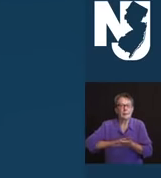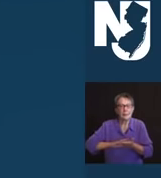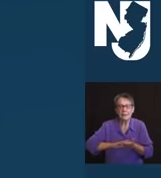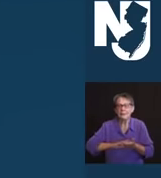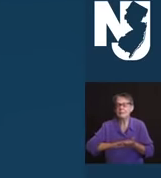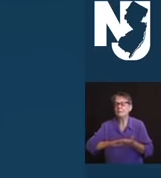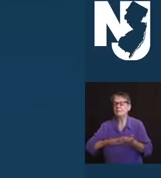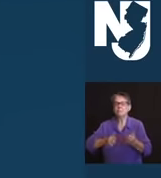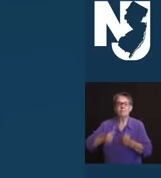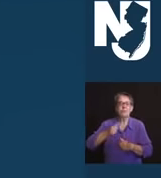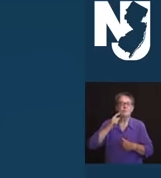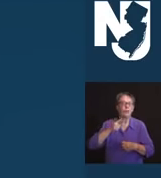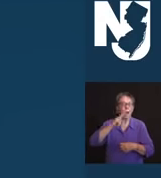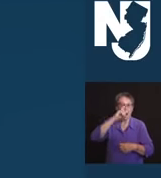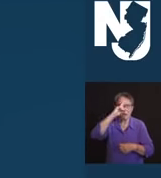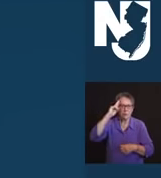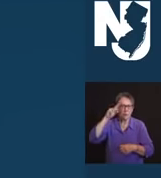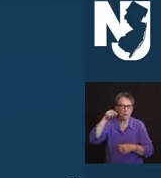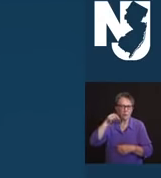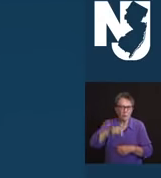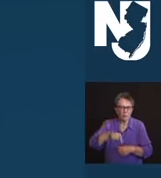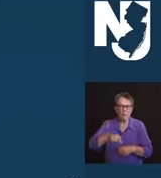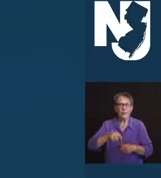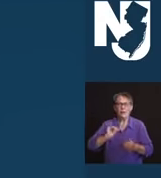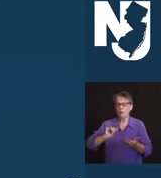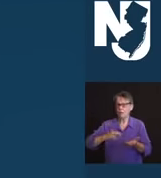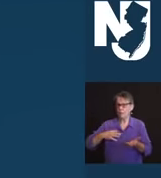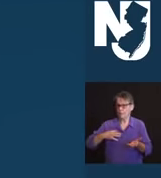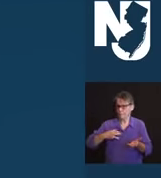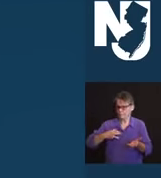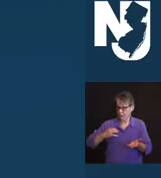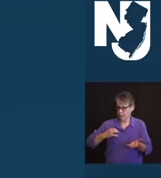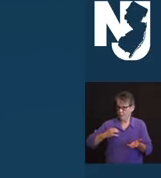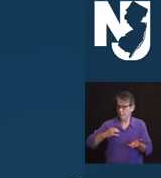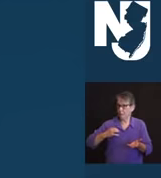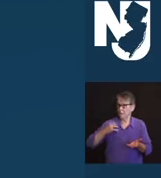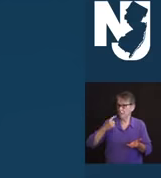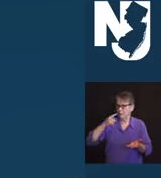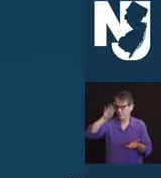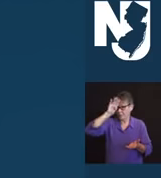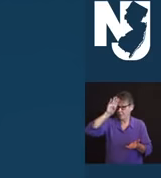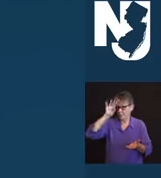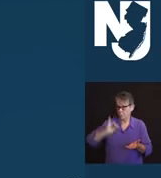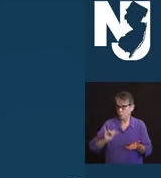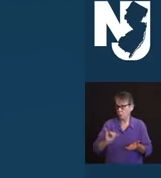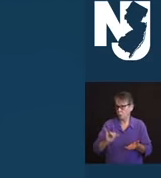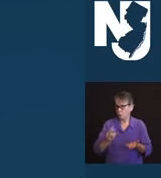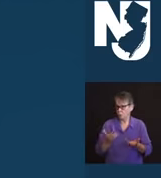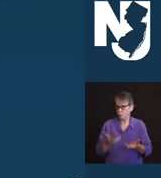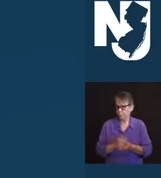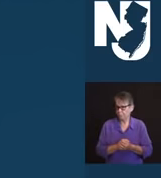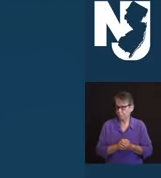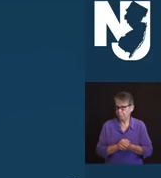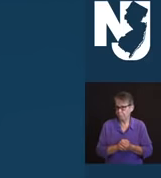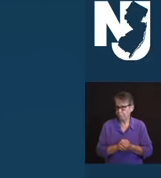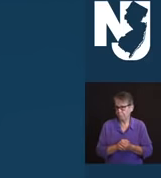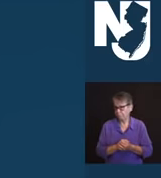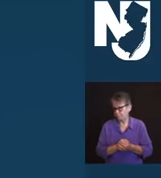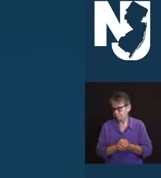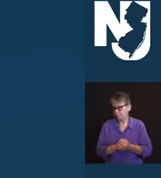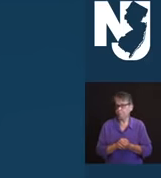much of his time serving as a volunteer fireman. When he wasn't overseeing buildings at University Hospital or was on an emergency call from the